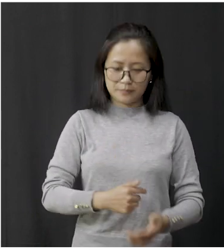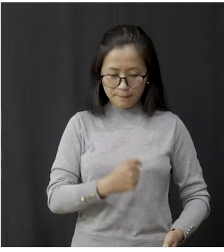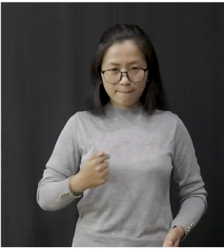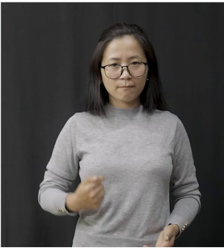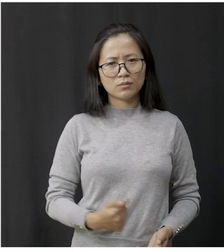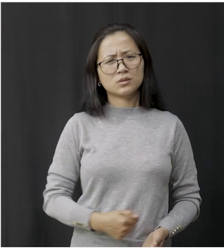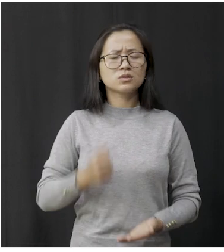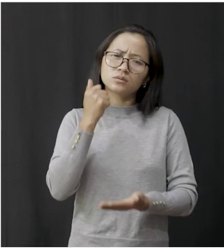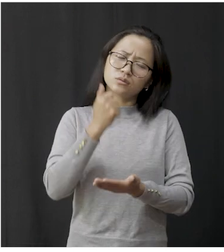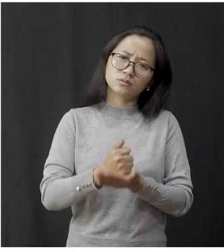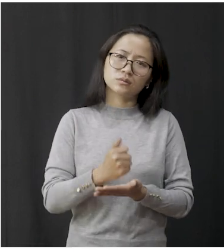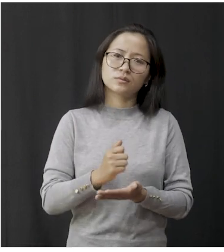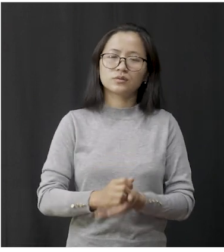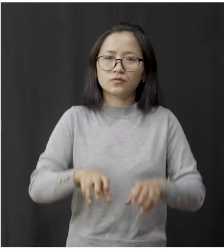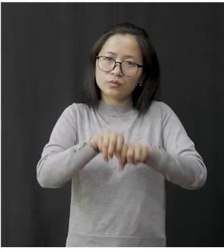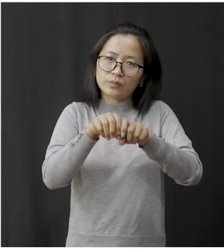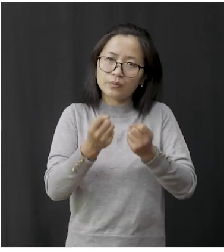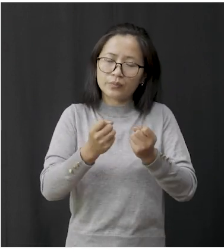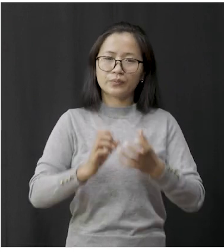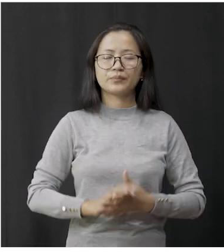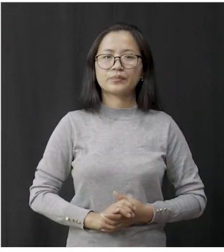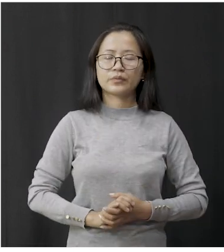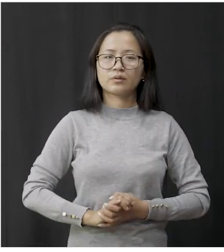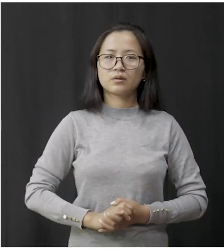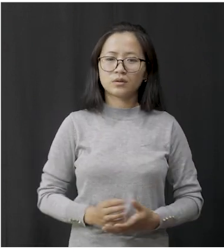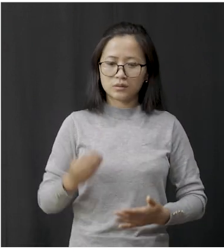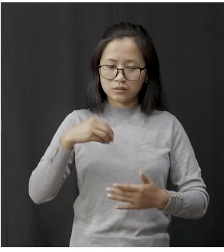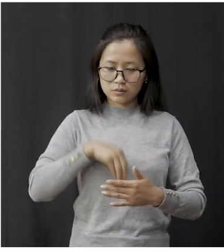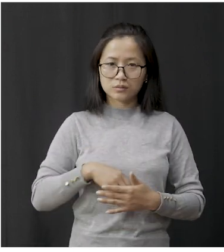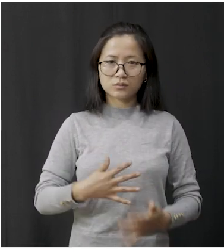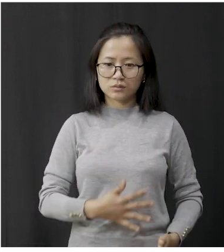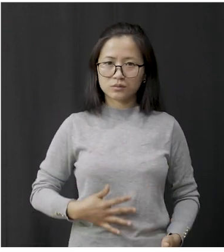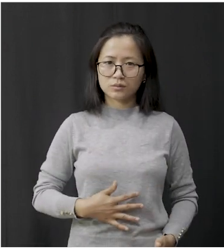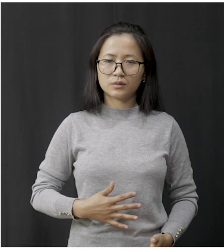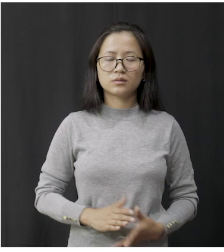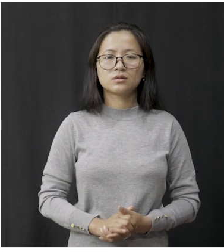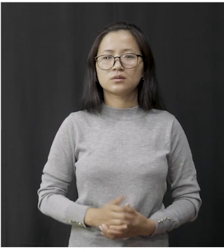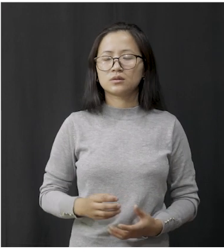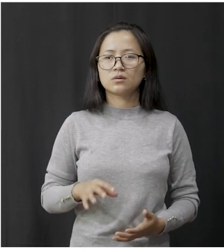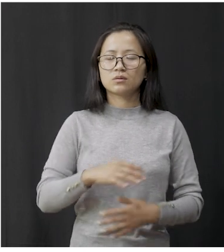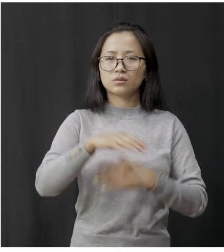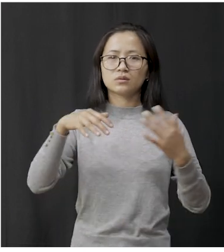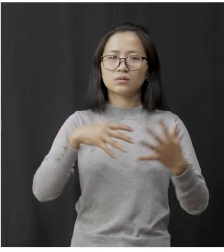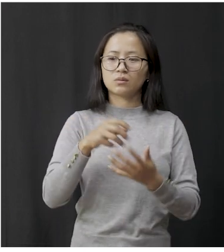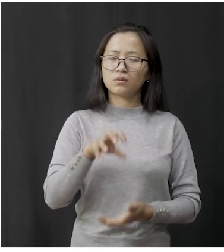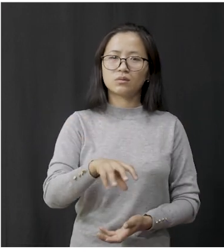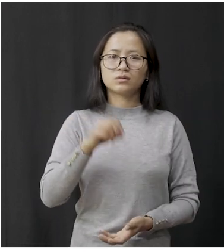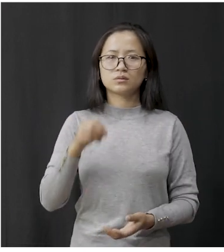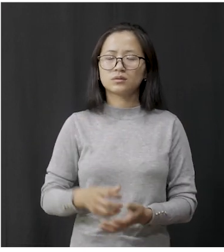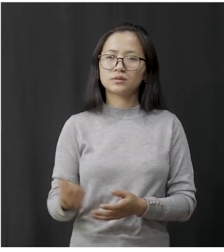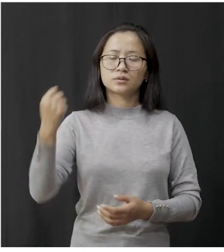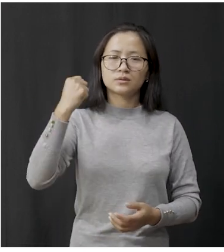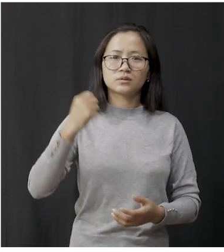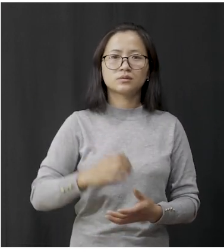digested. They have to break down in the stomach, and then from there we'll get all the